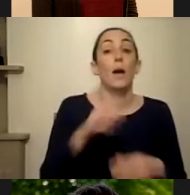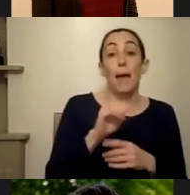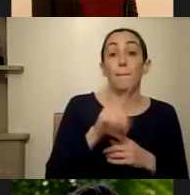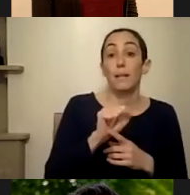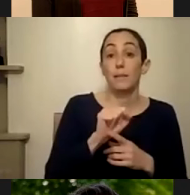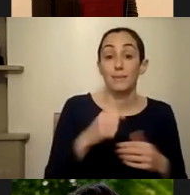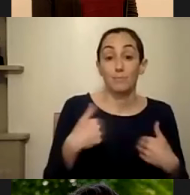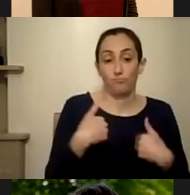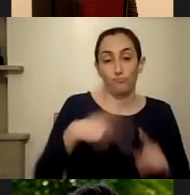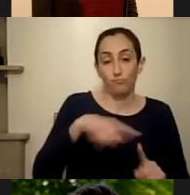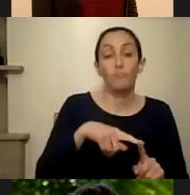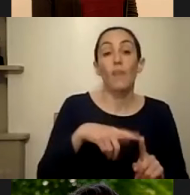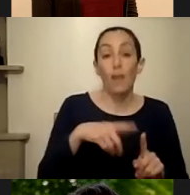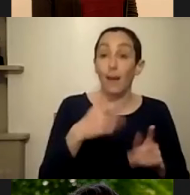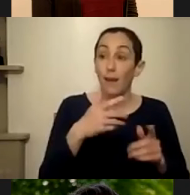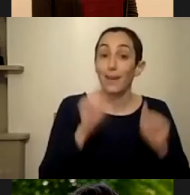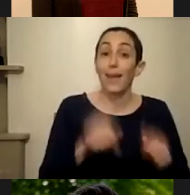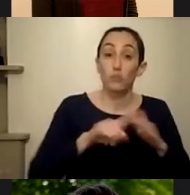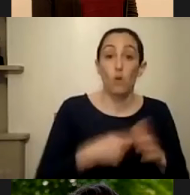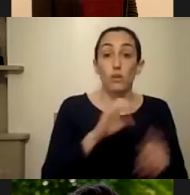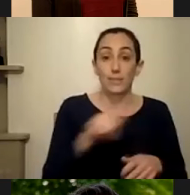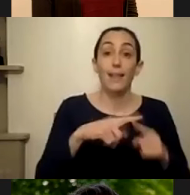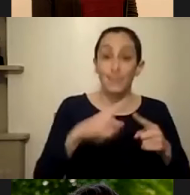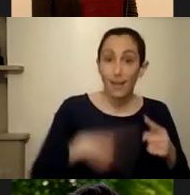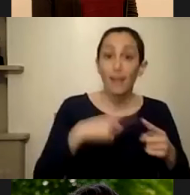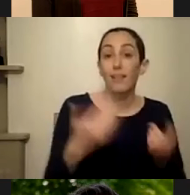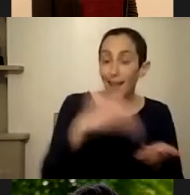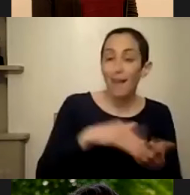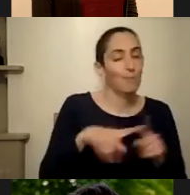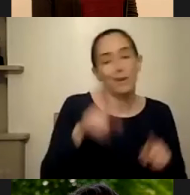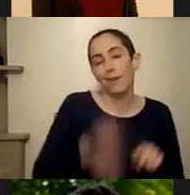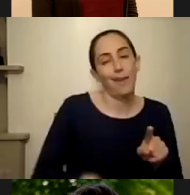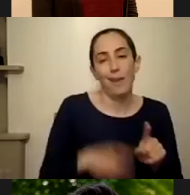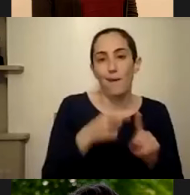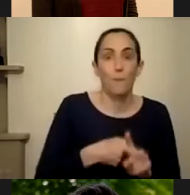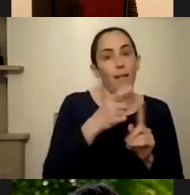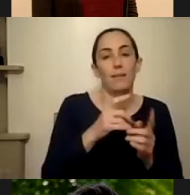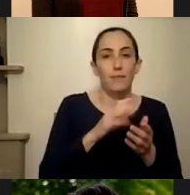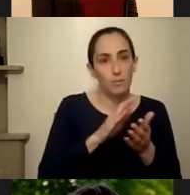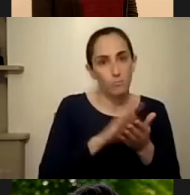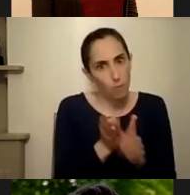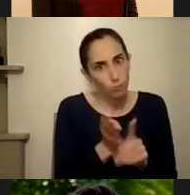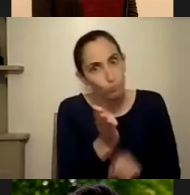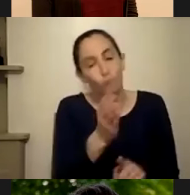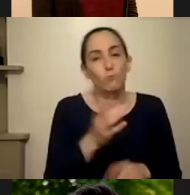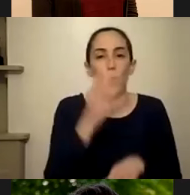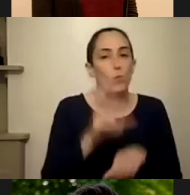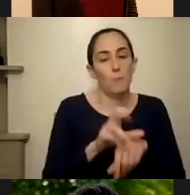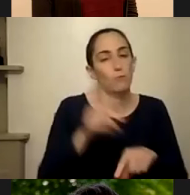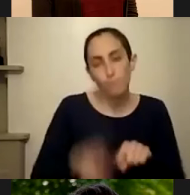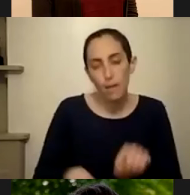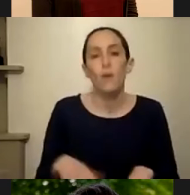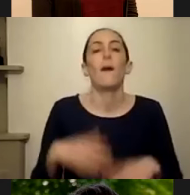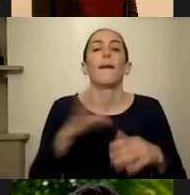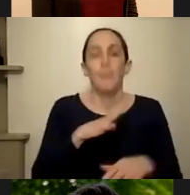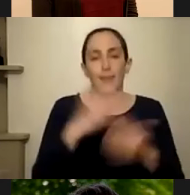not differentiate into photoreceptor cells. So this led us to do a second step gene transfer. So